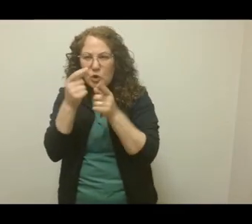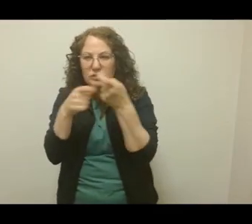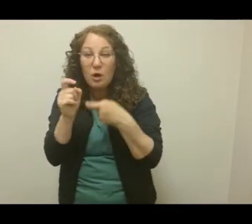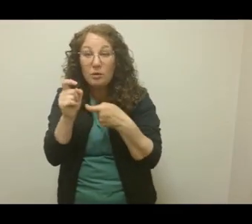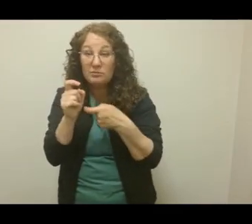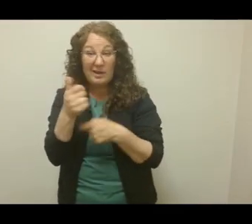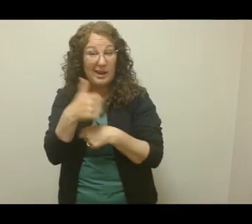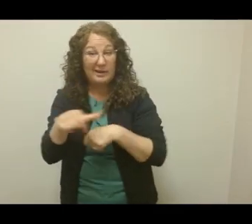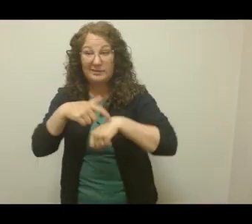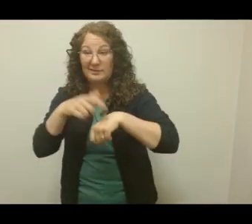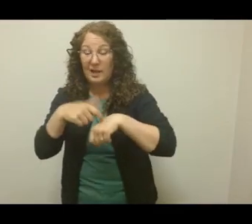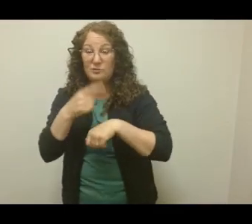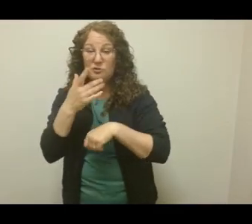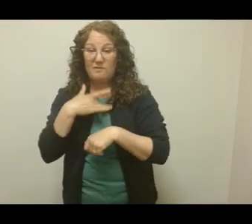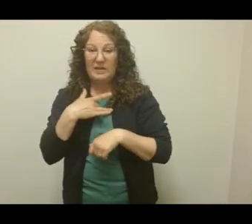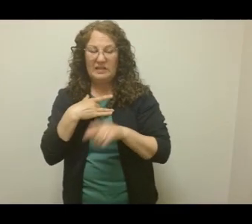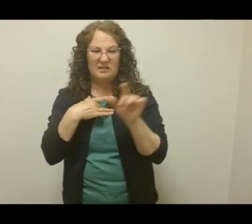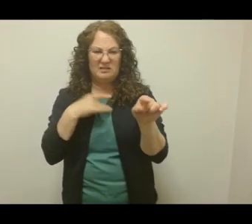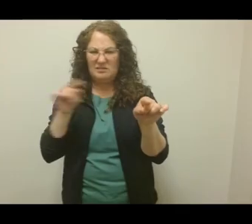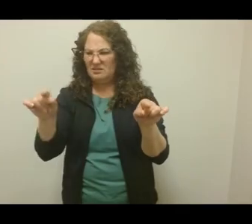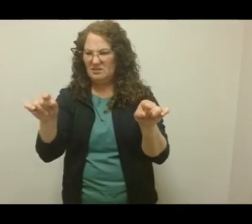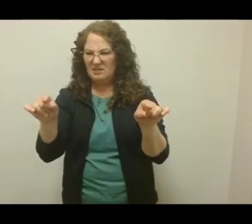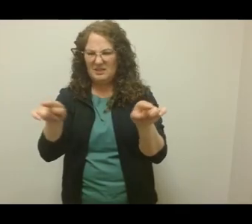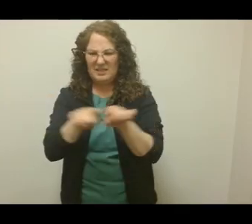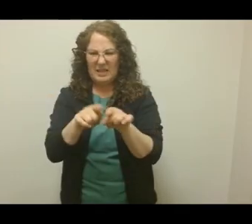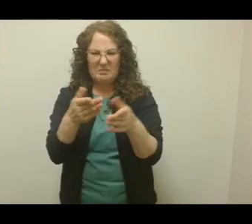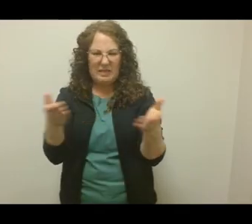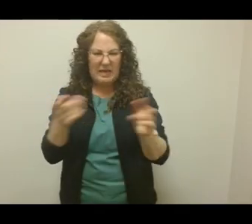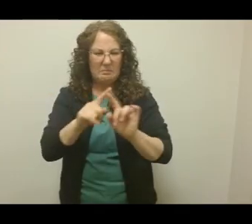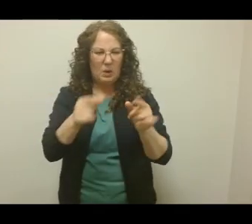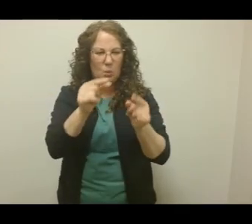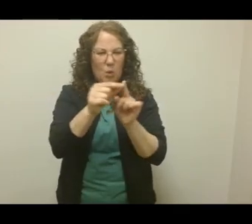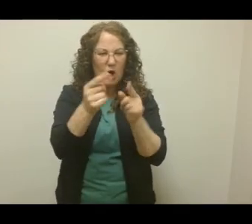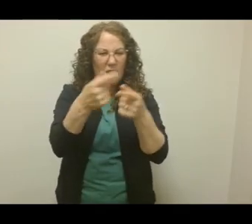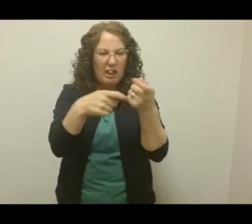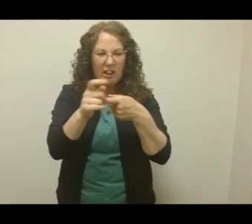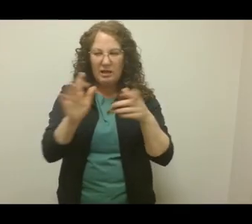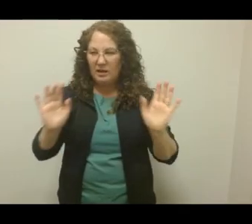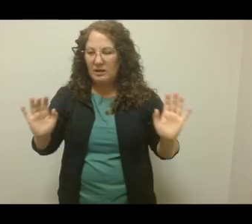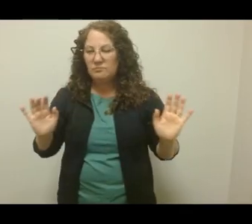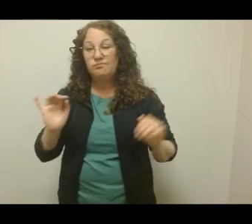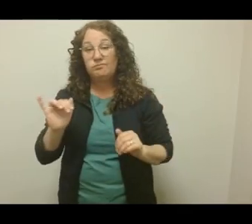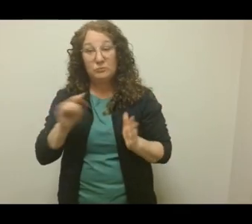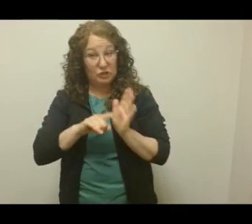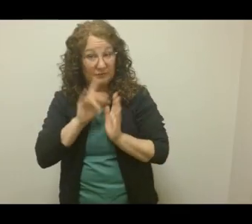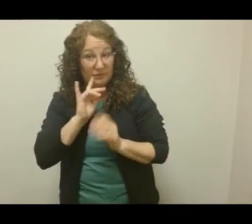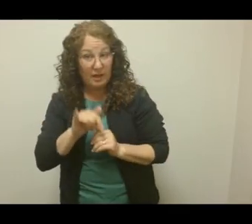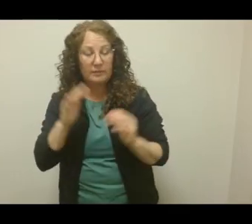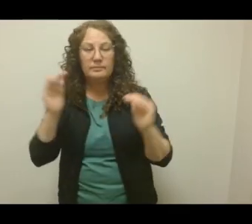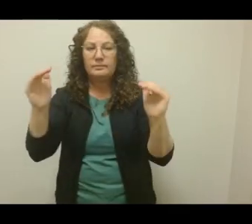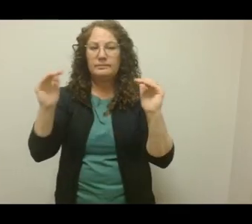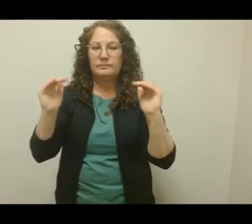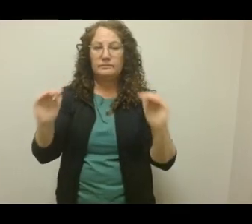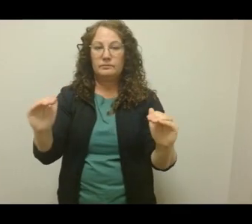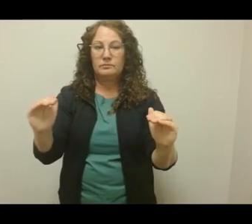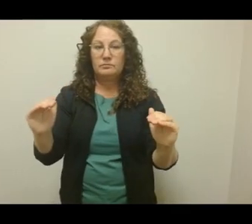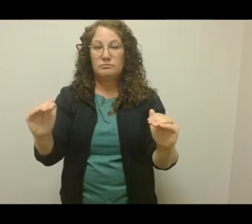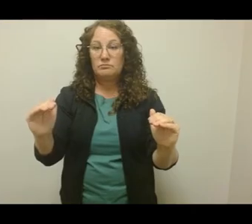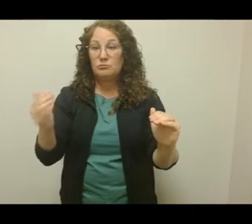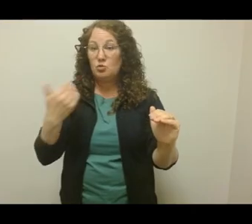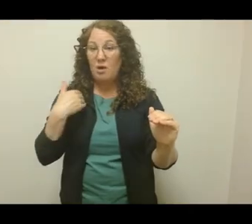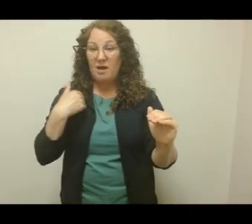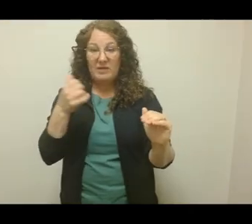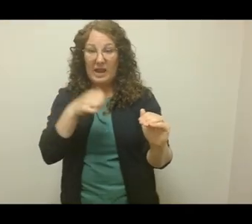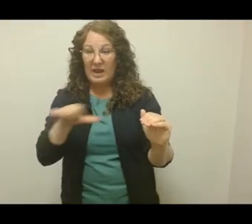any chunks where you've just kind of taken some of the words and flipped them into a different synonym? Do you have any